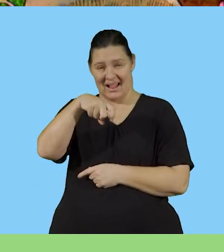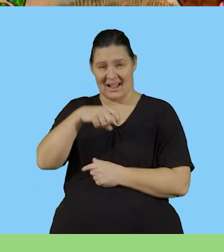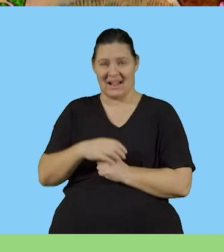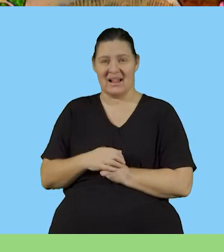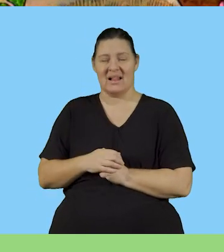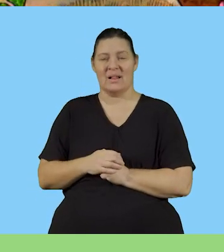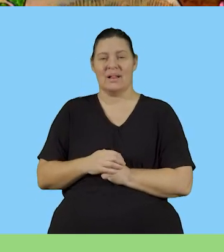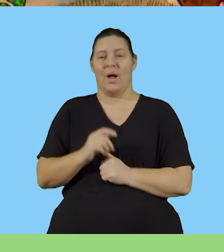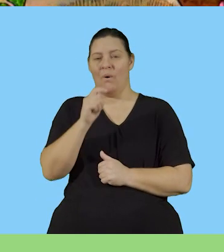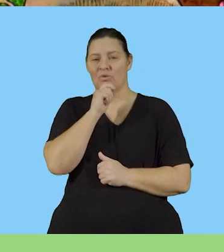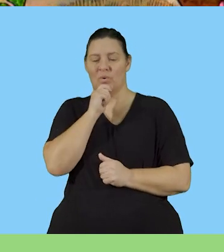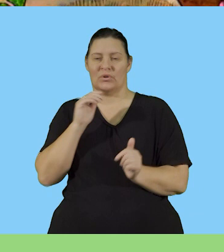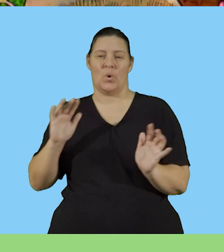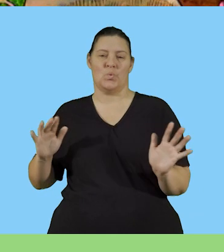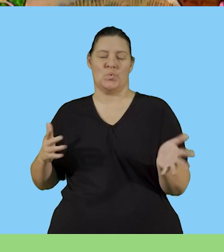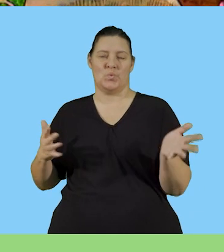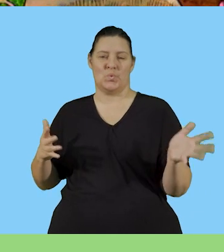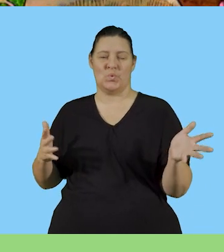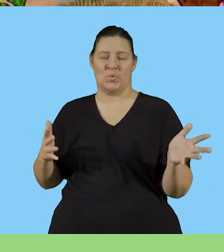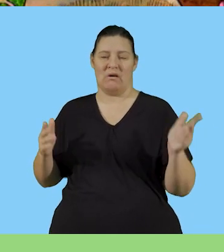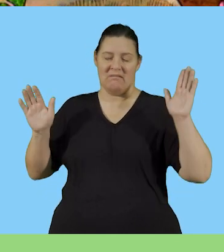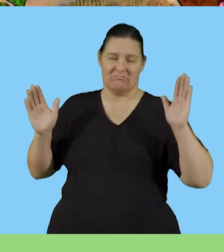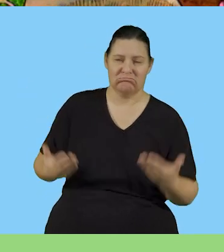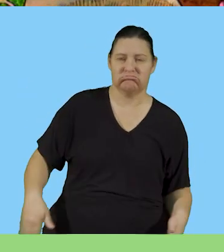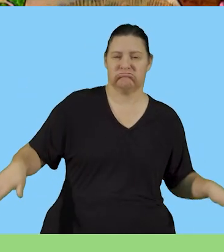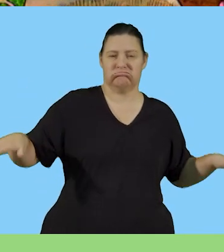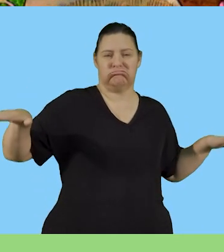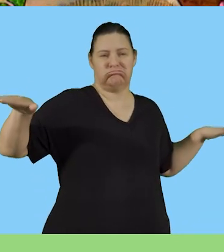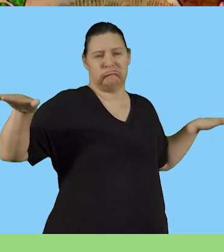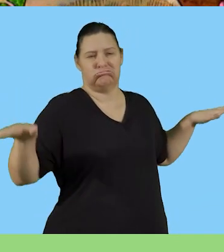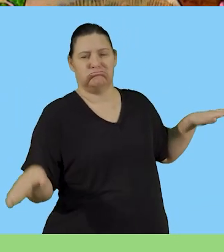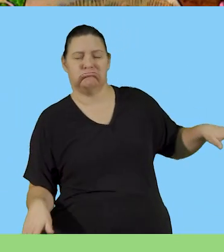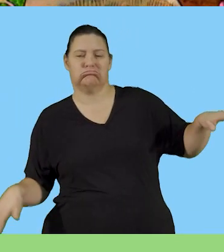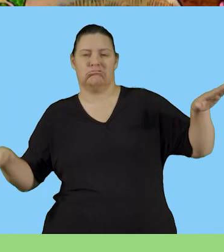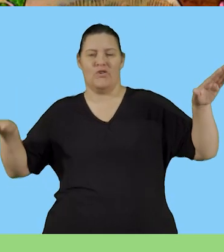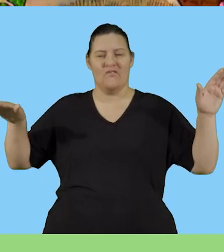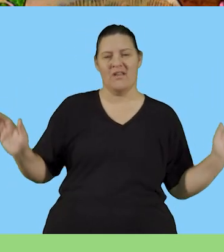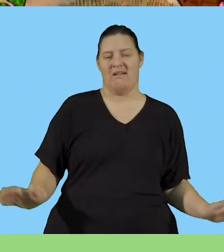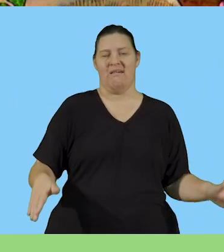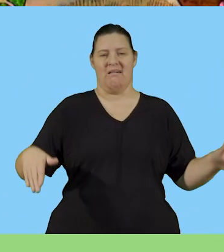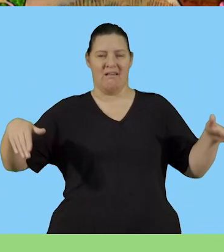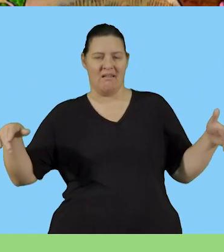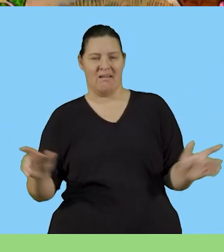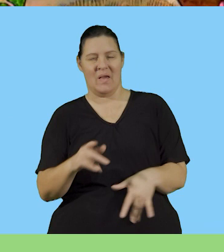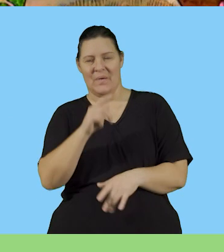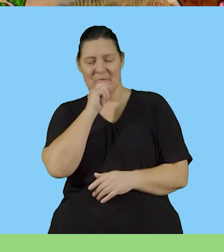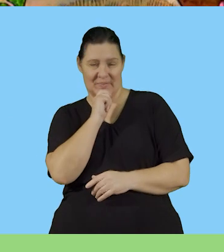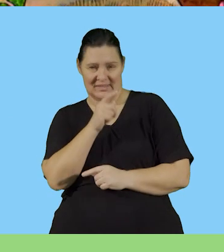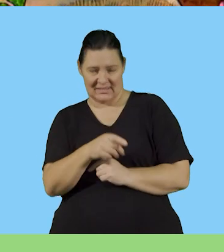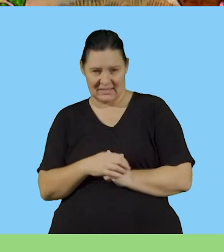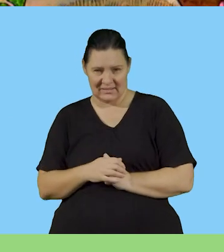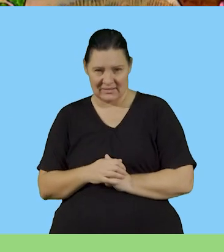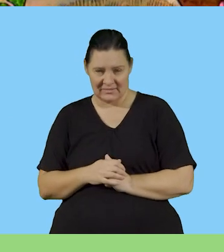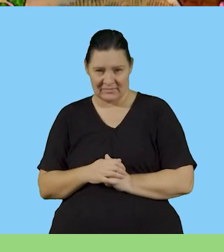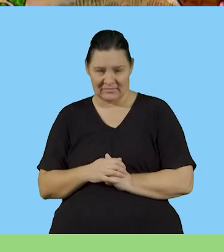over here, when we are looking at the eagle, which is this one, it uses the wind and the air